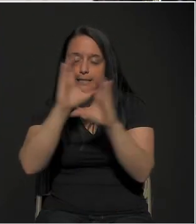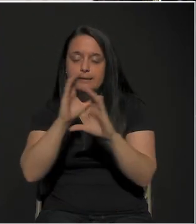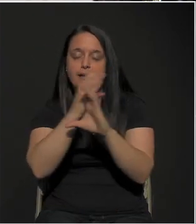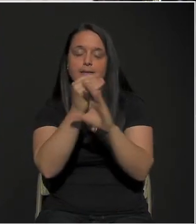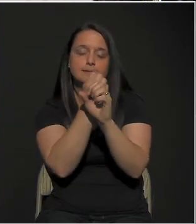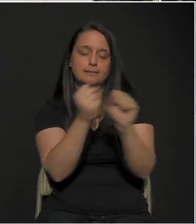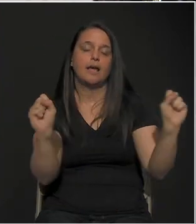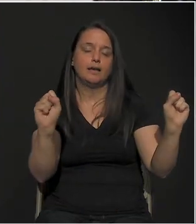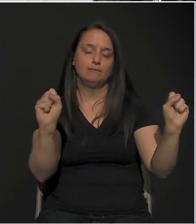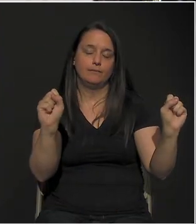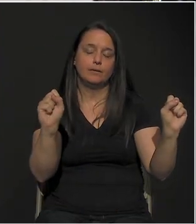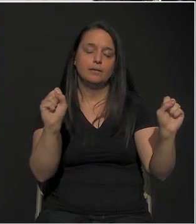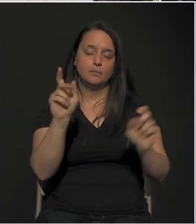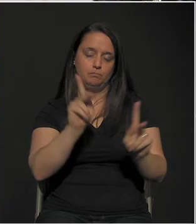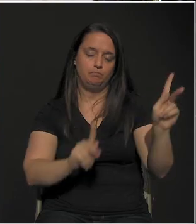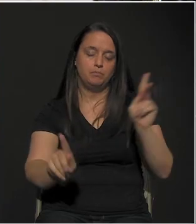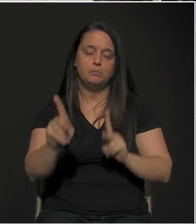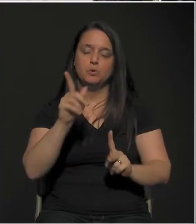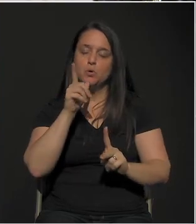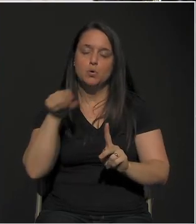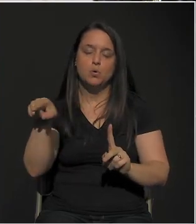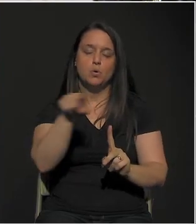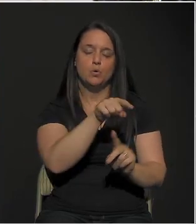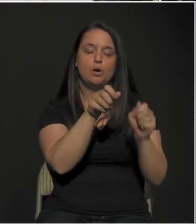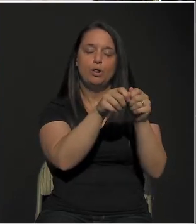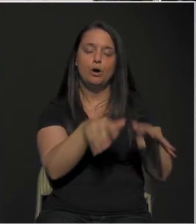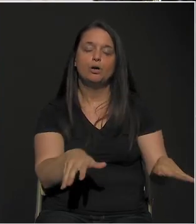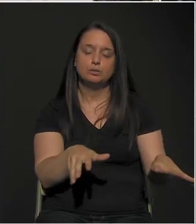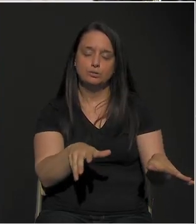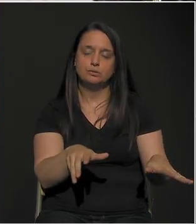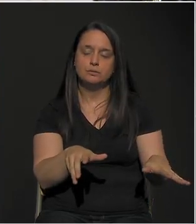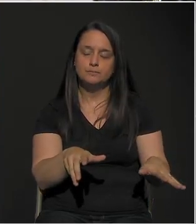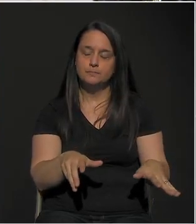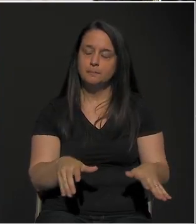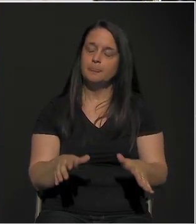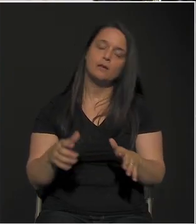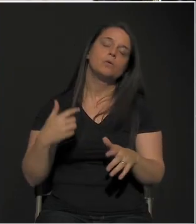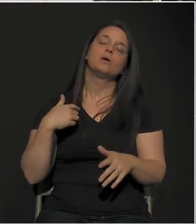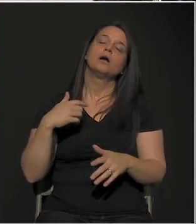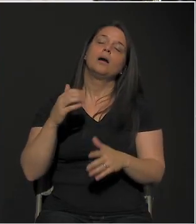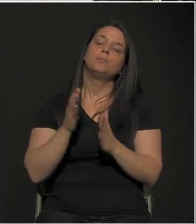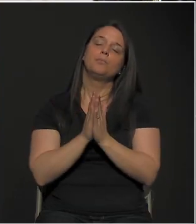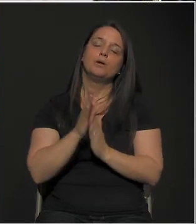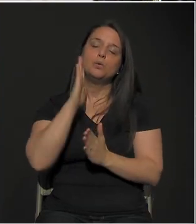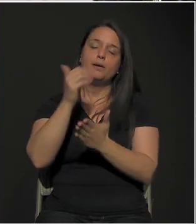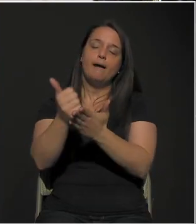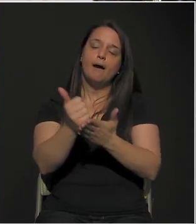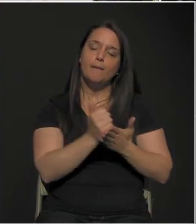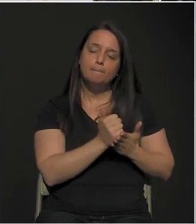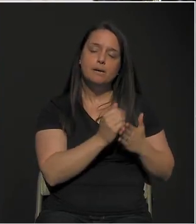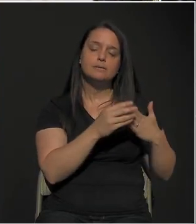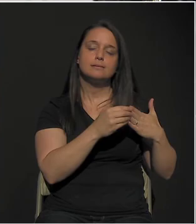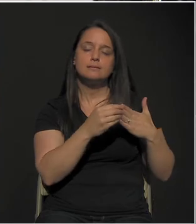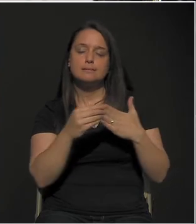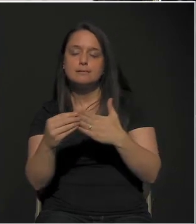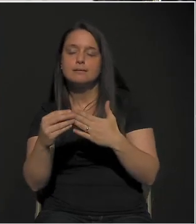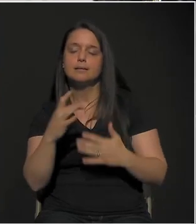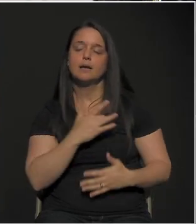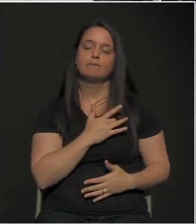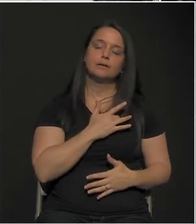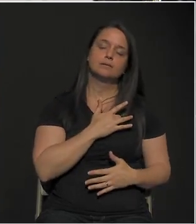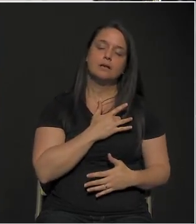lost. We have a mission, God, and I pray that you will help us, that you will guide us, that you will convict us